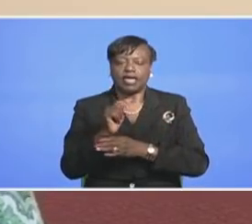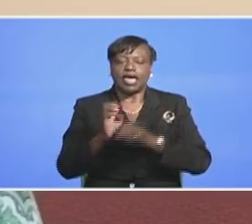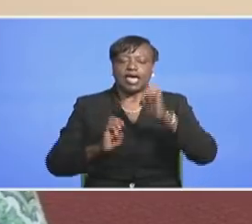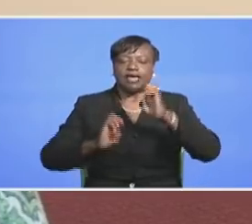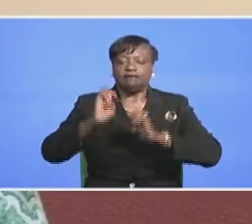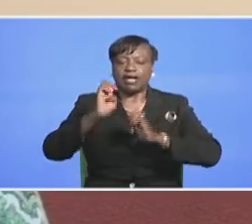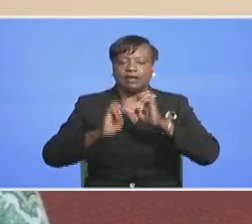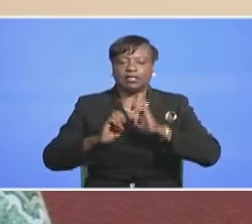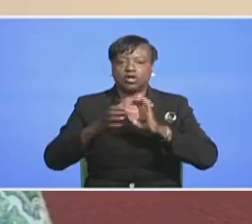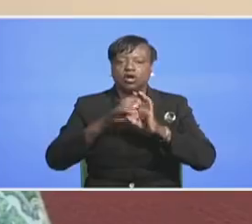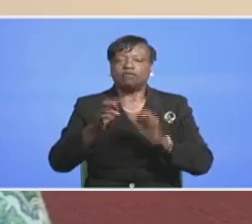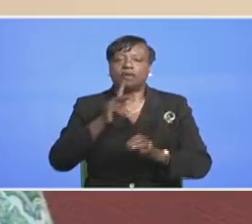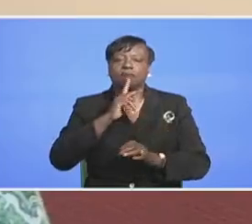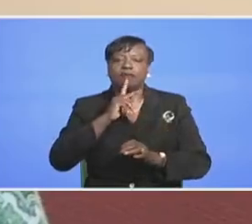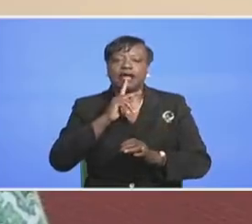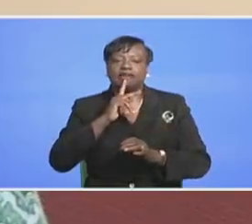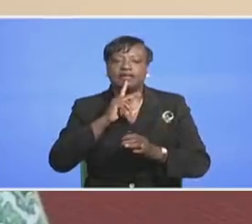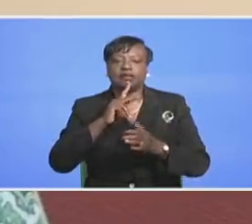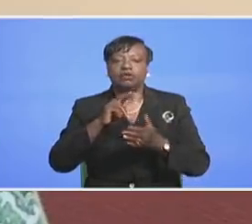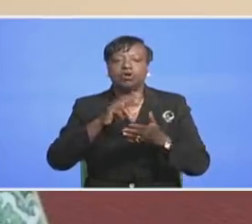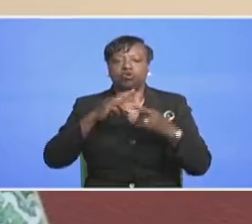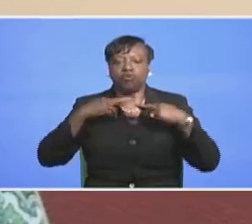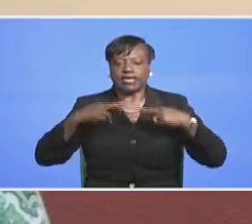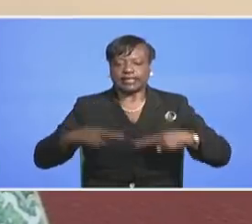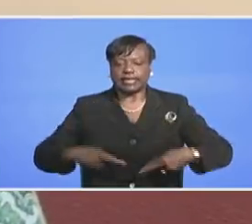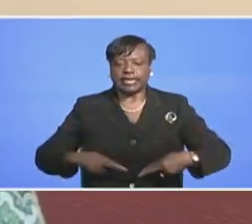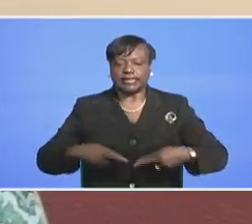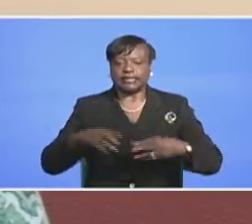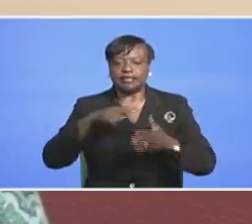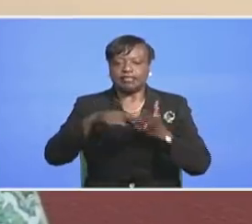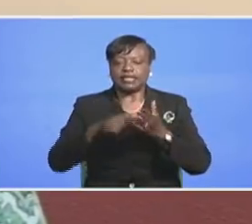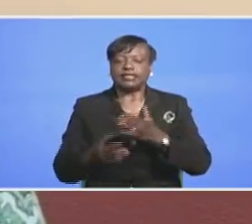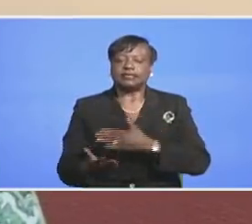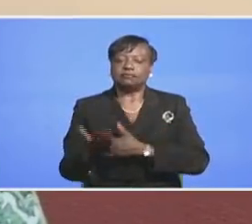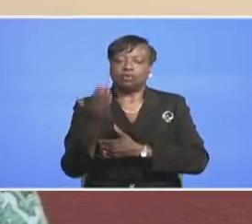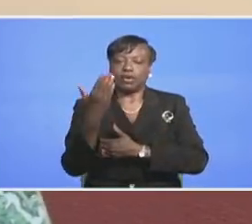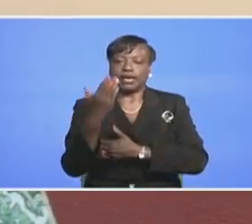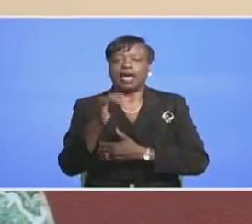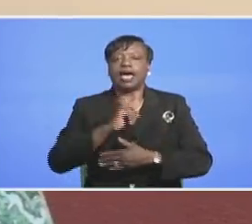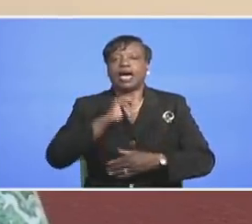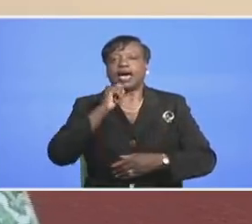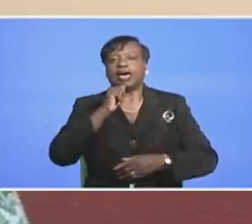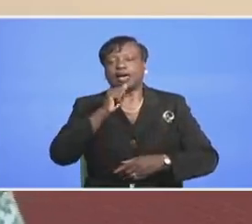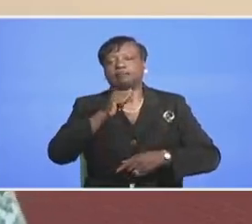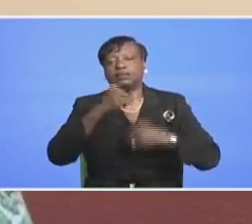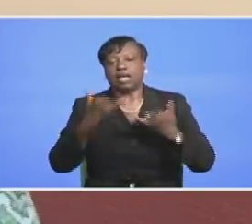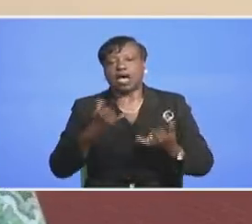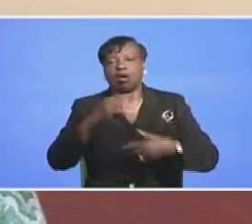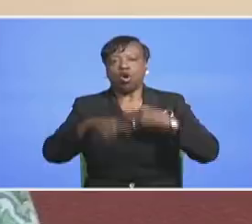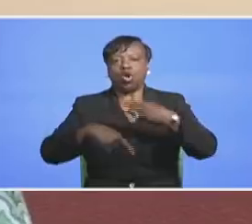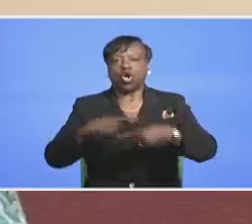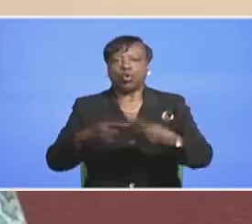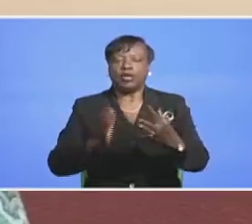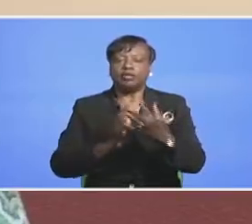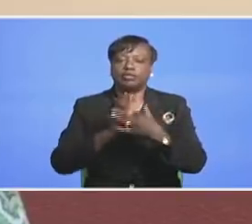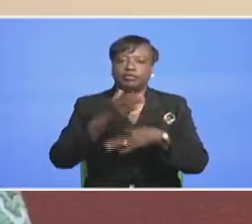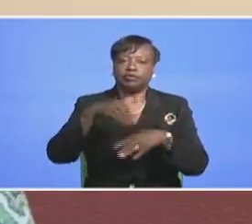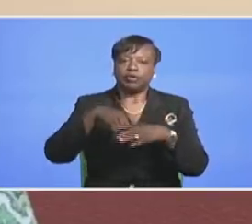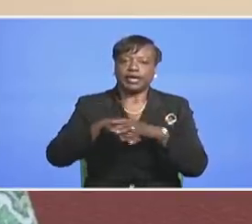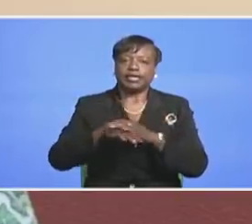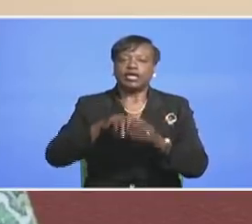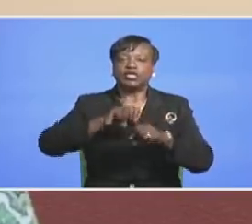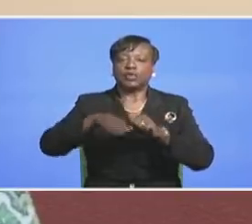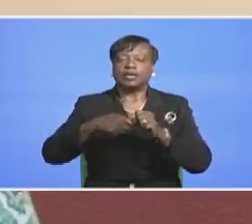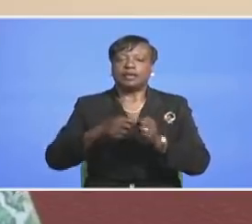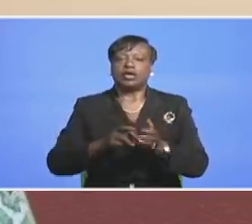evaluation of the private residences this morning, and so I'm in the process of going through that so that we can make a recommendation to NEMA as